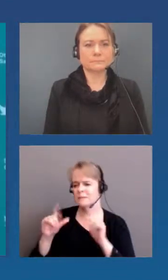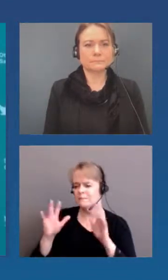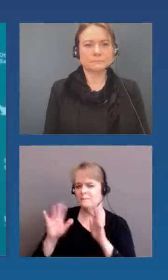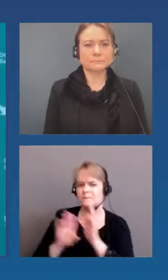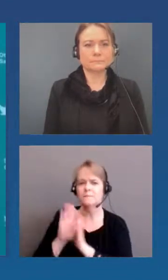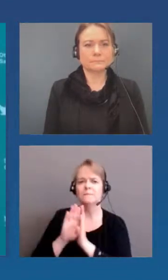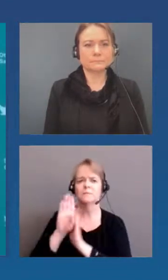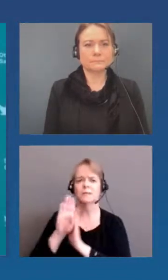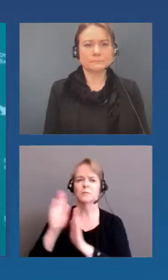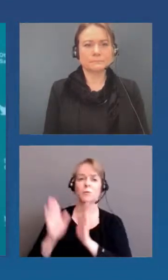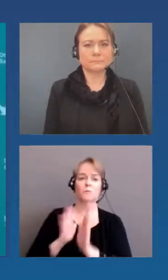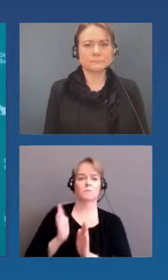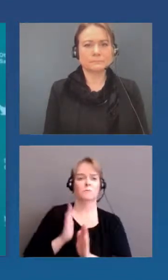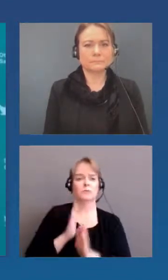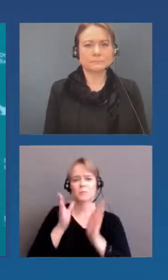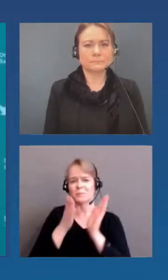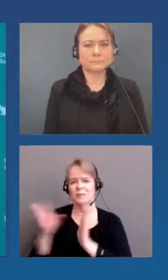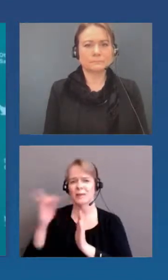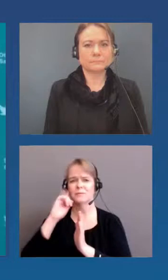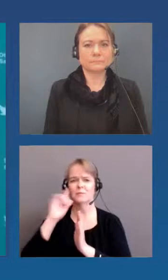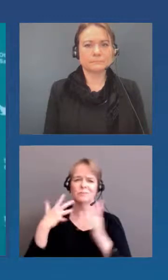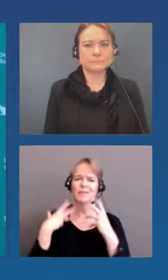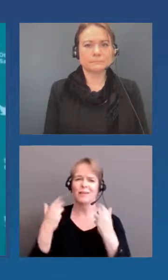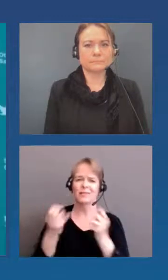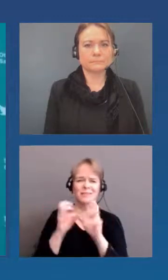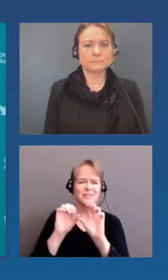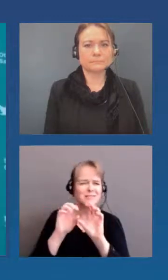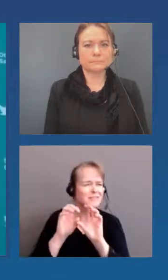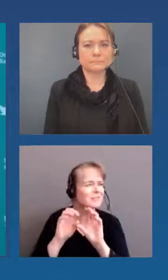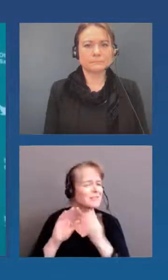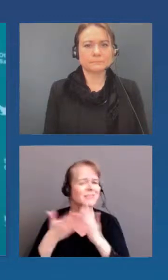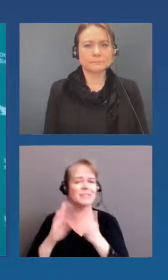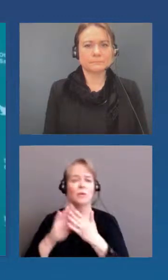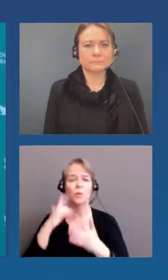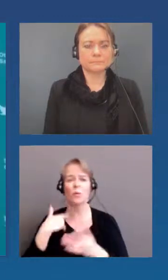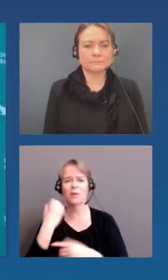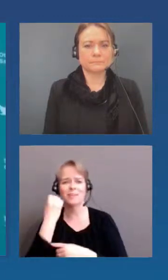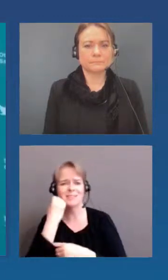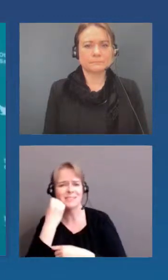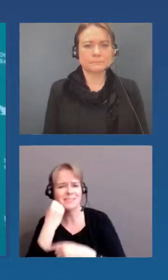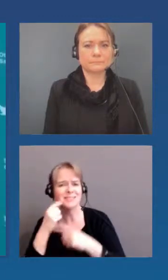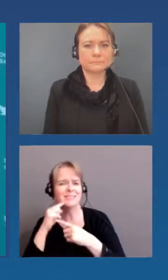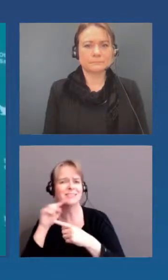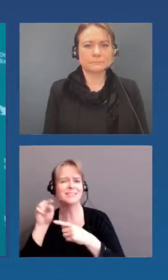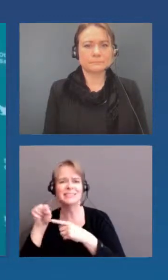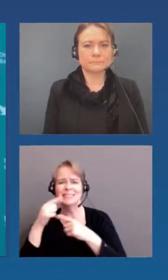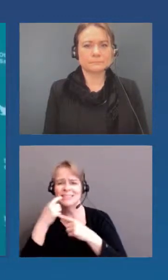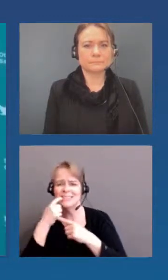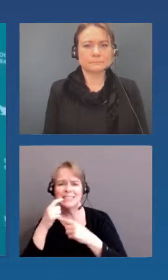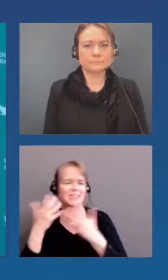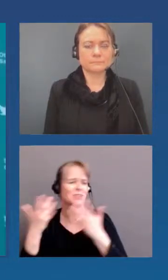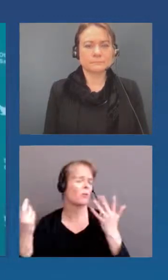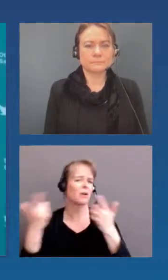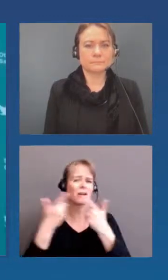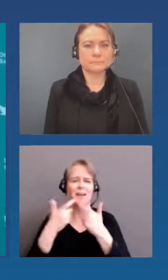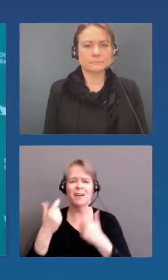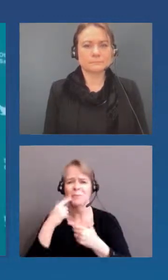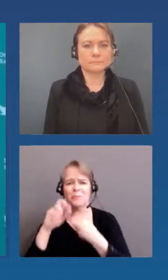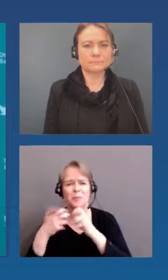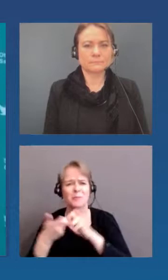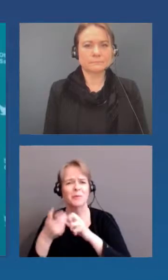We're fixing cavities and abscessed teeth, and the list goes on and on. I'm so grateful for the team's dedication and